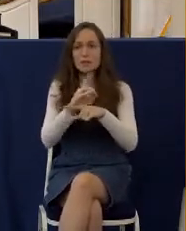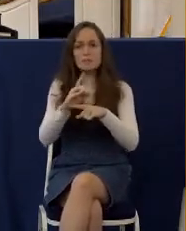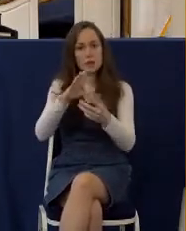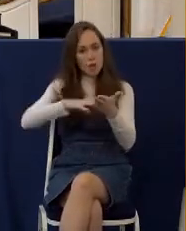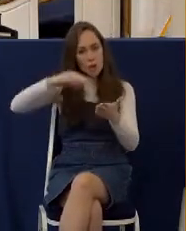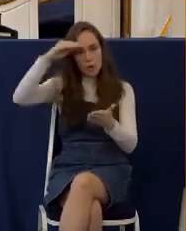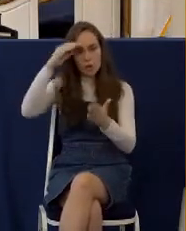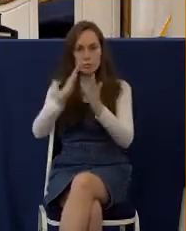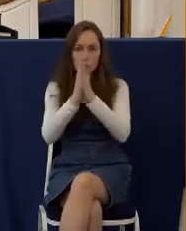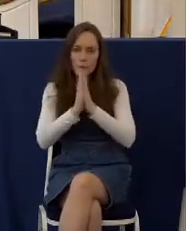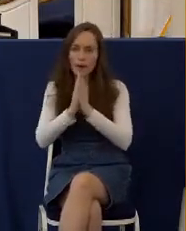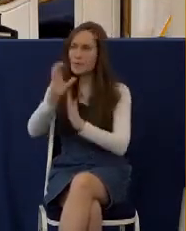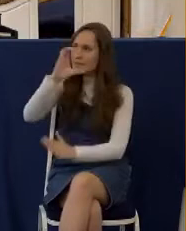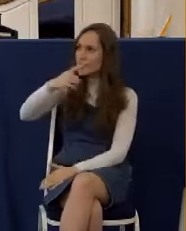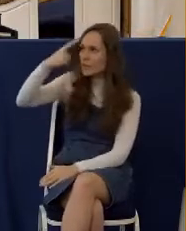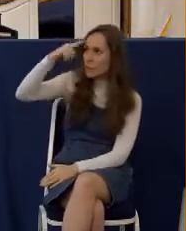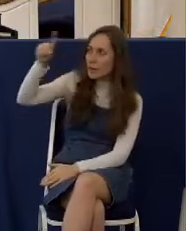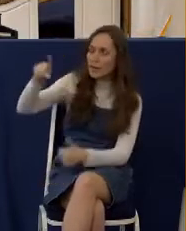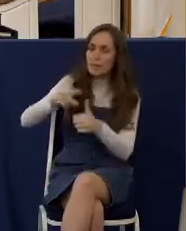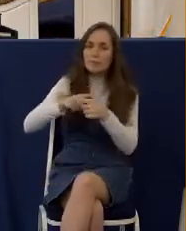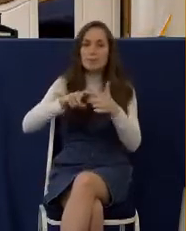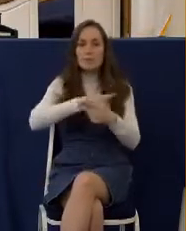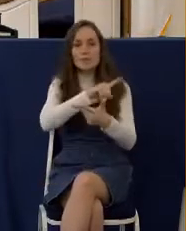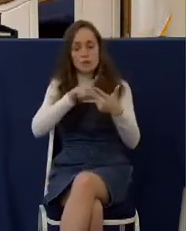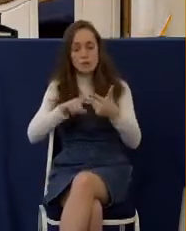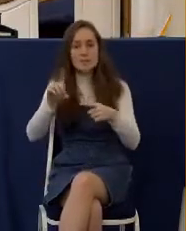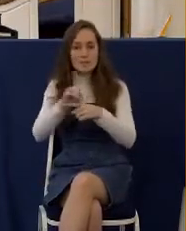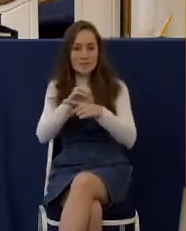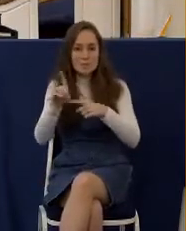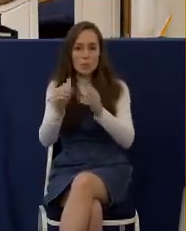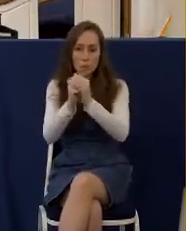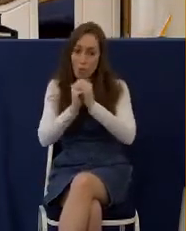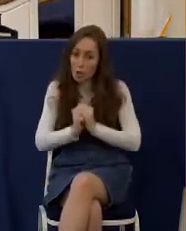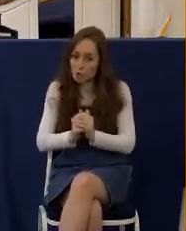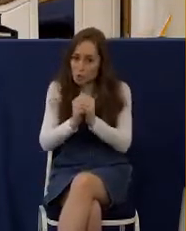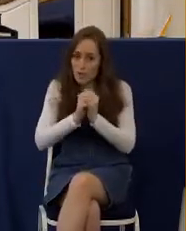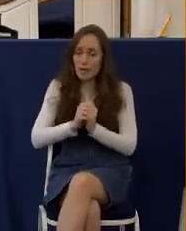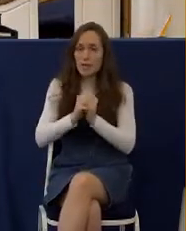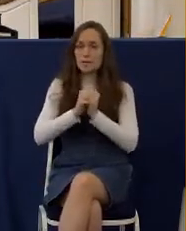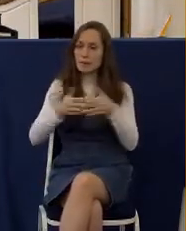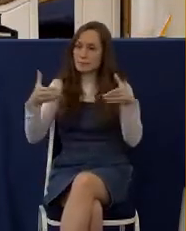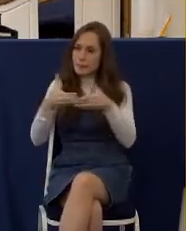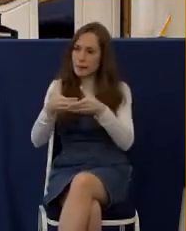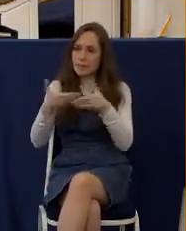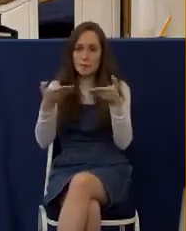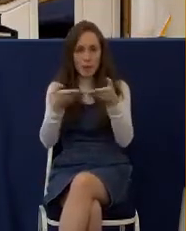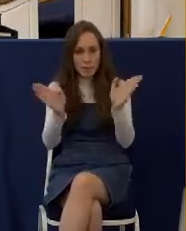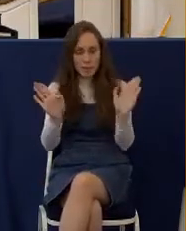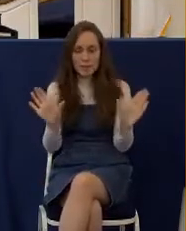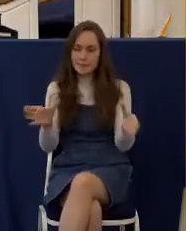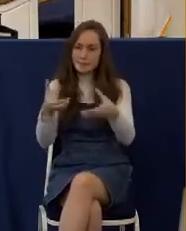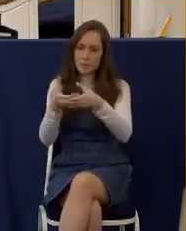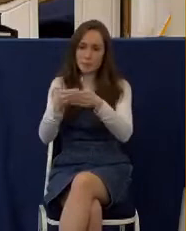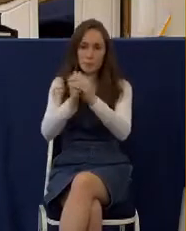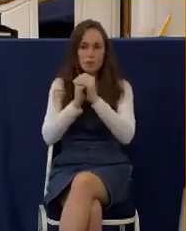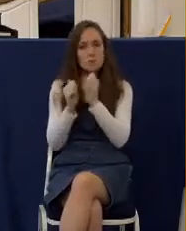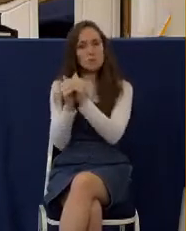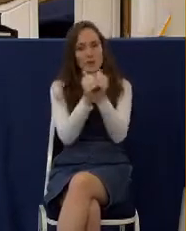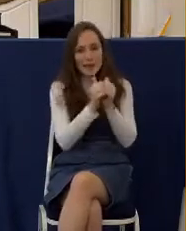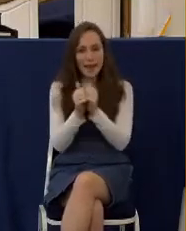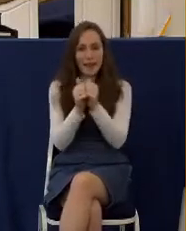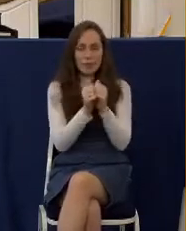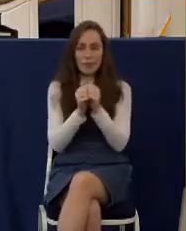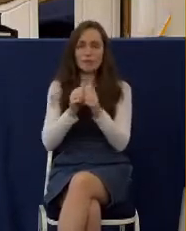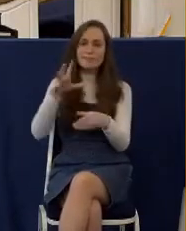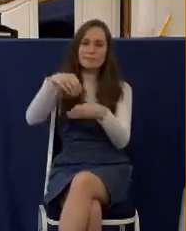pray and seek God's face, the discipline of worship, coming together publicly and worshiping together in the body of Christ. We talked about